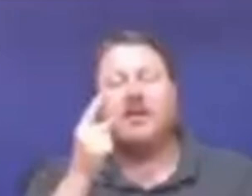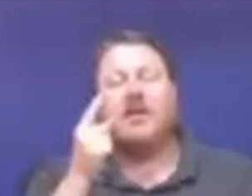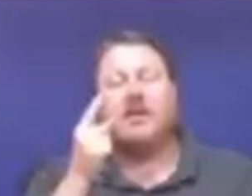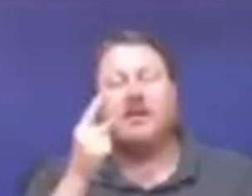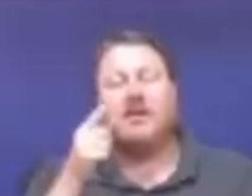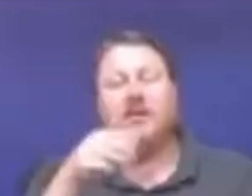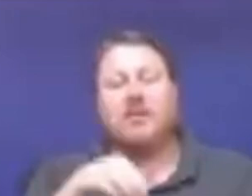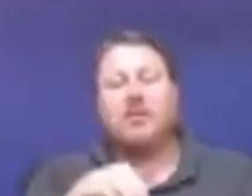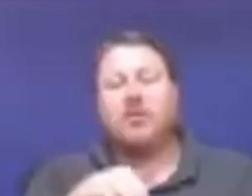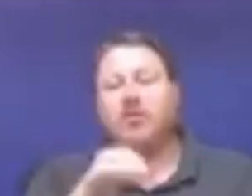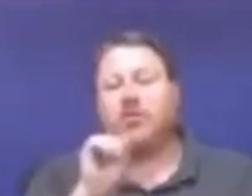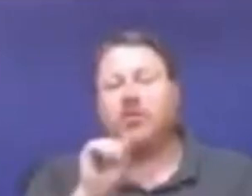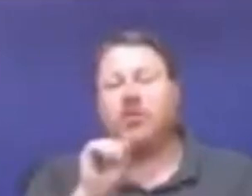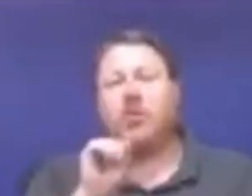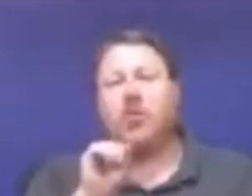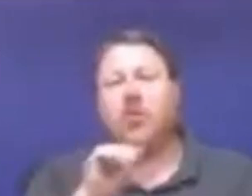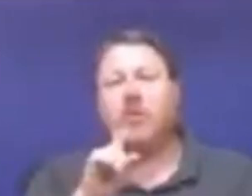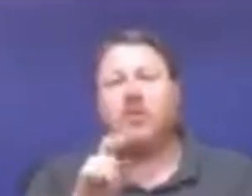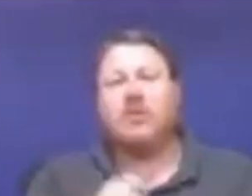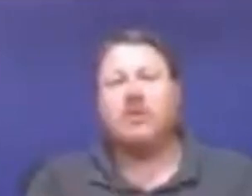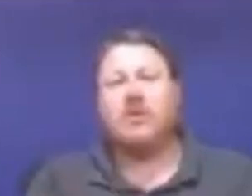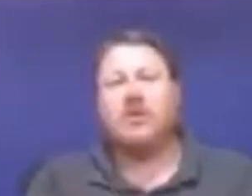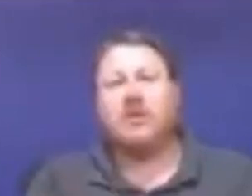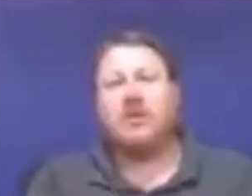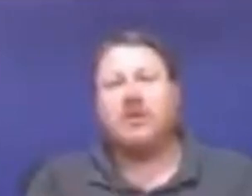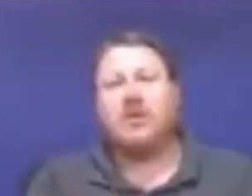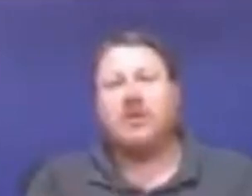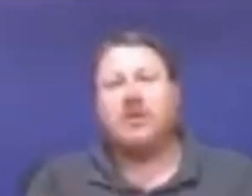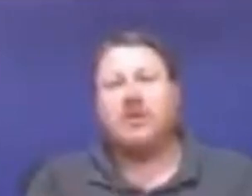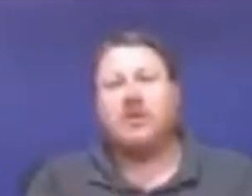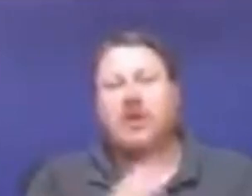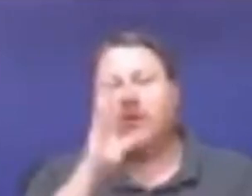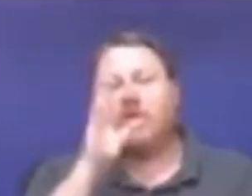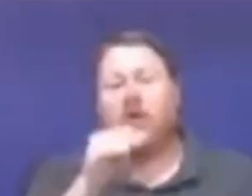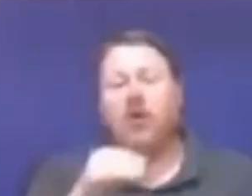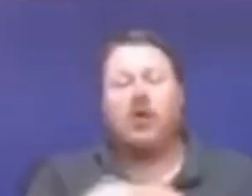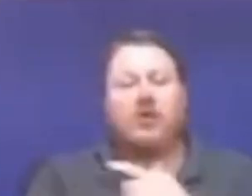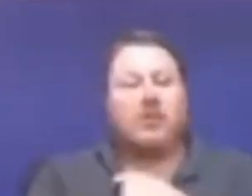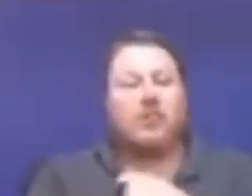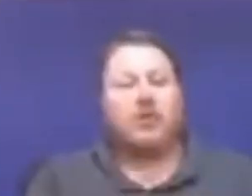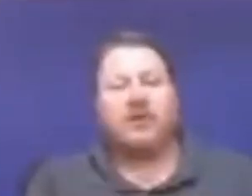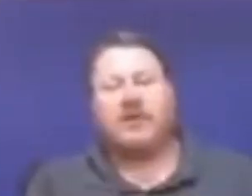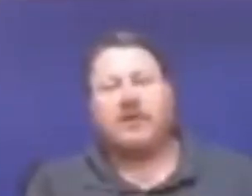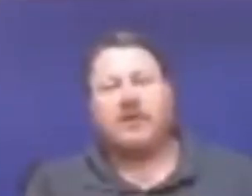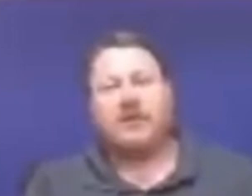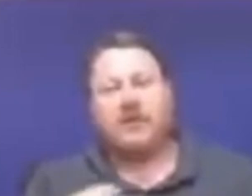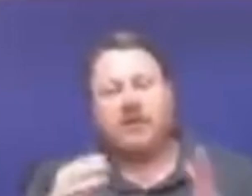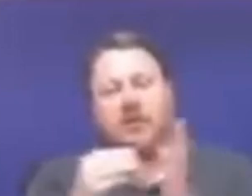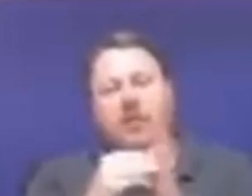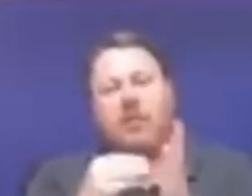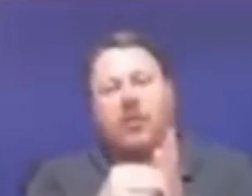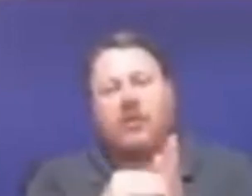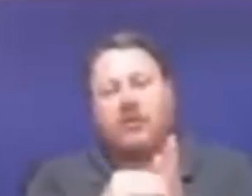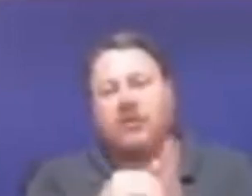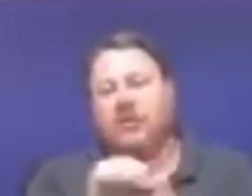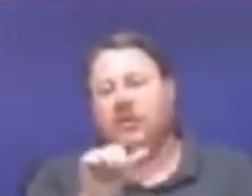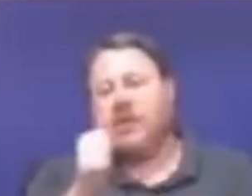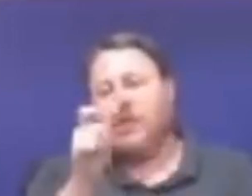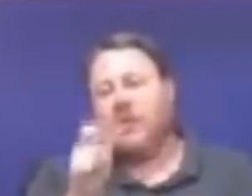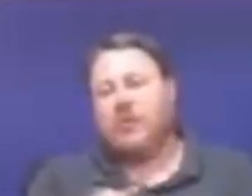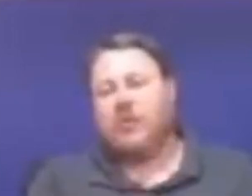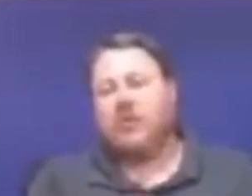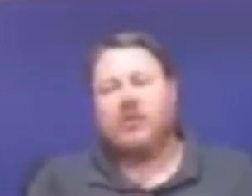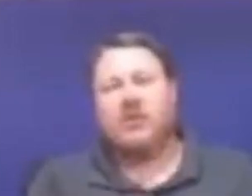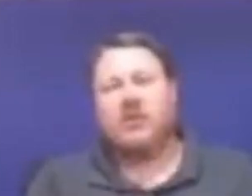question. You know, are you asking the president to appoint somebody else? I'm glad